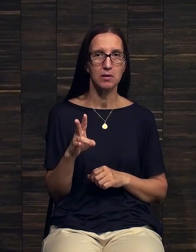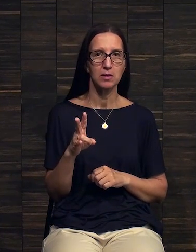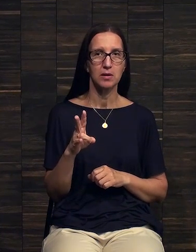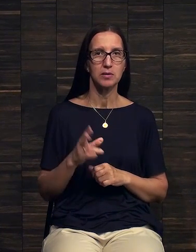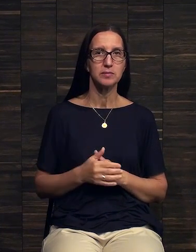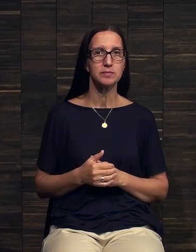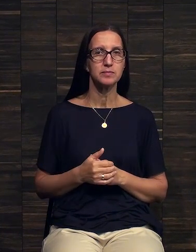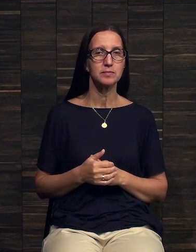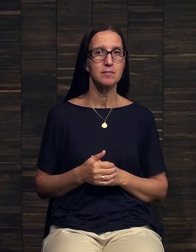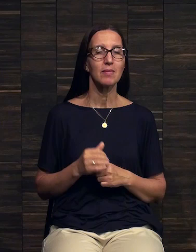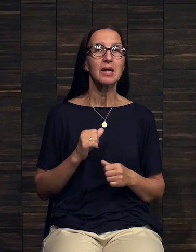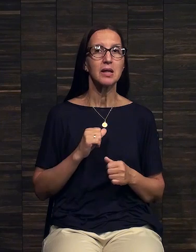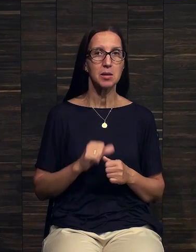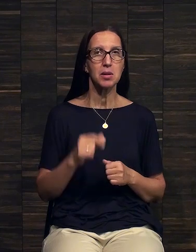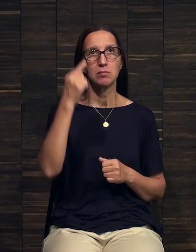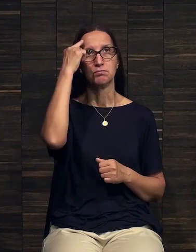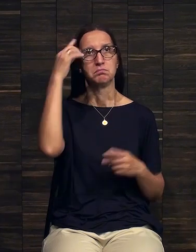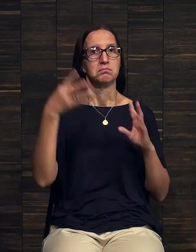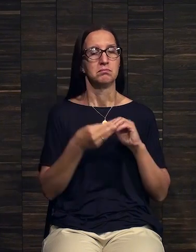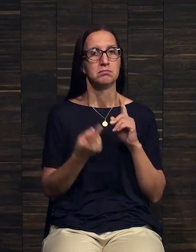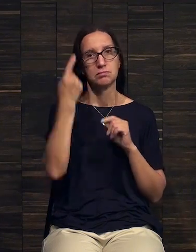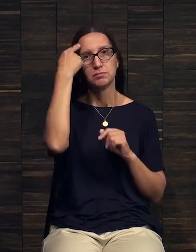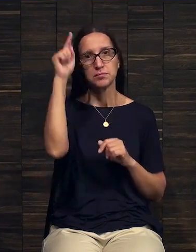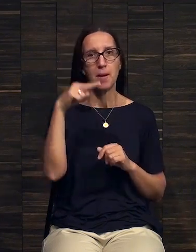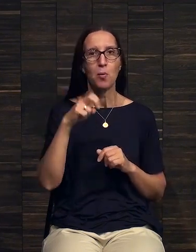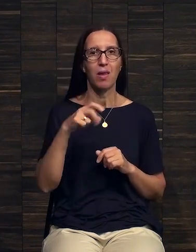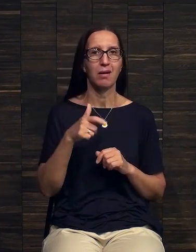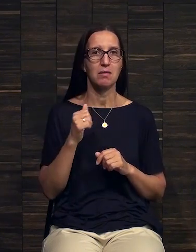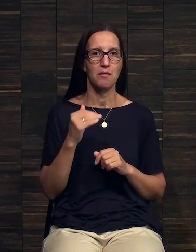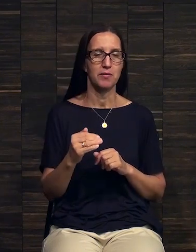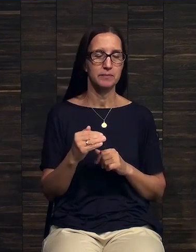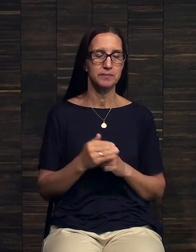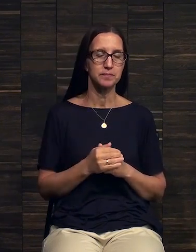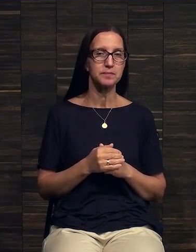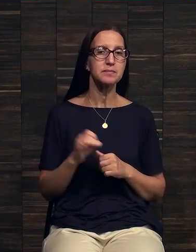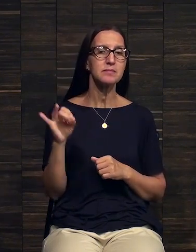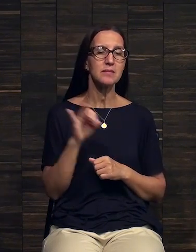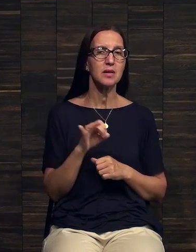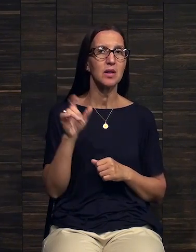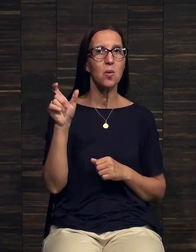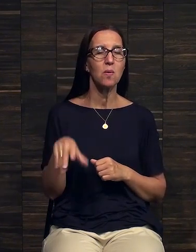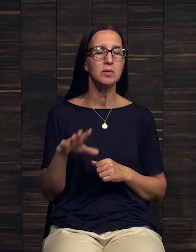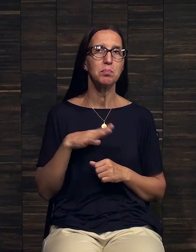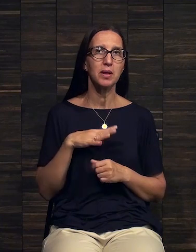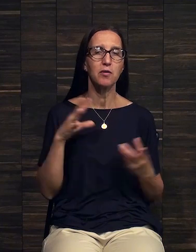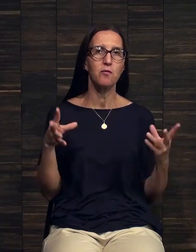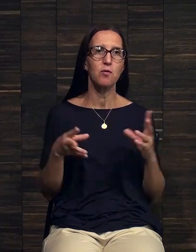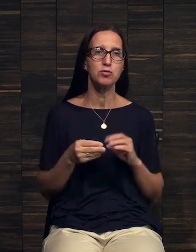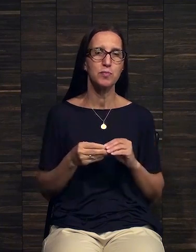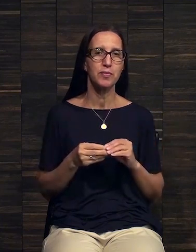up. And based on this observation, he came to this polygraph idea. And in